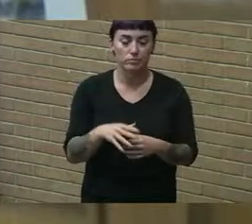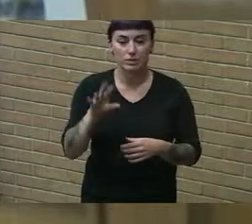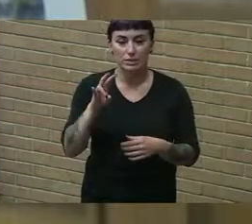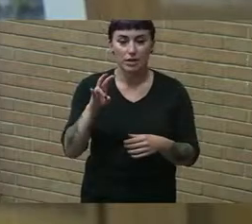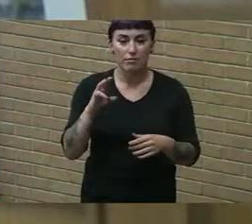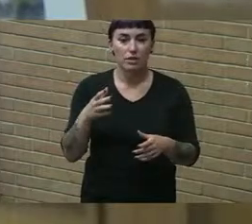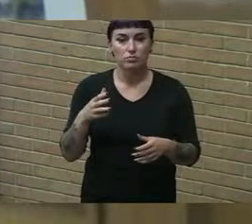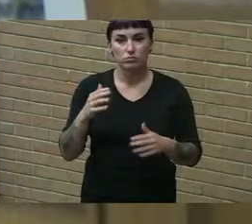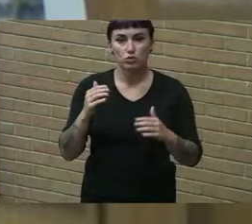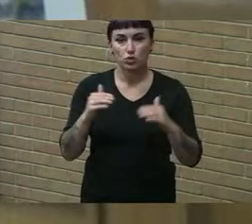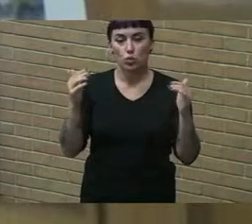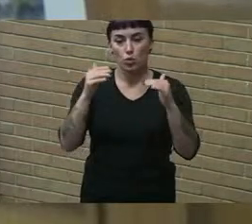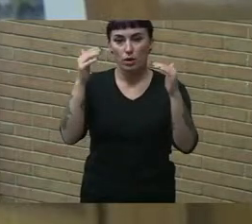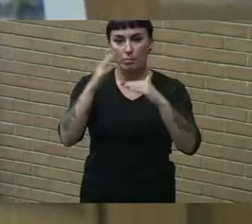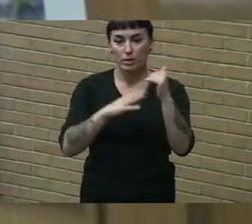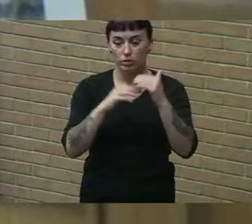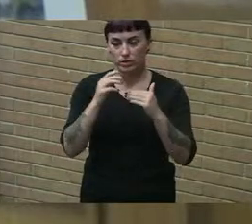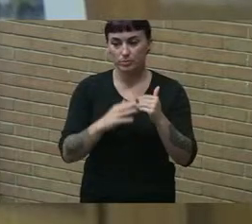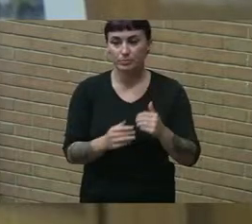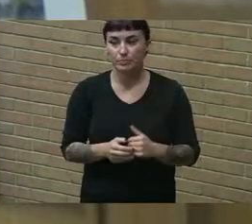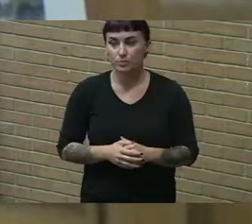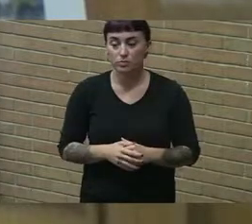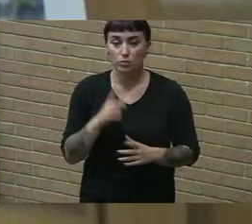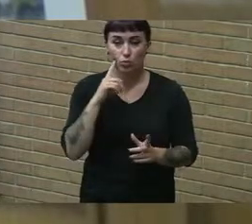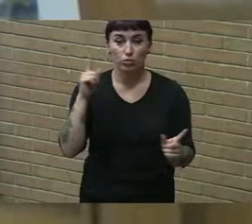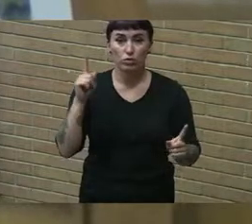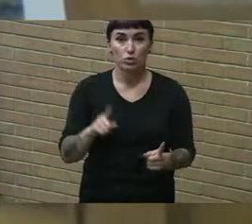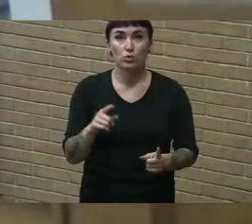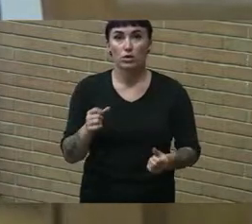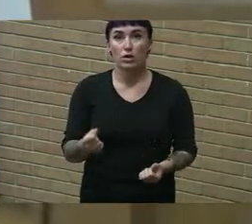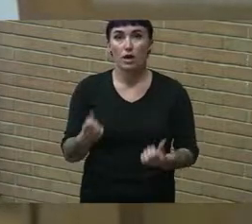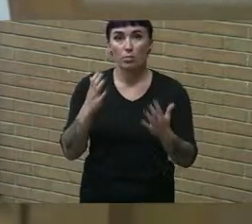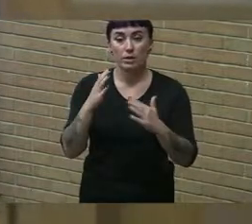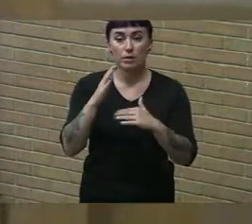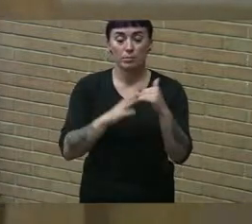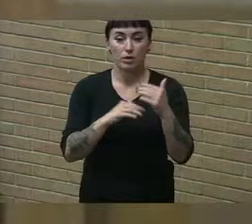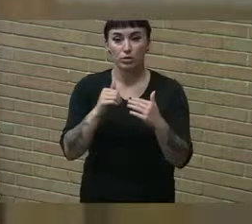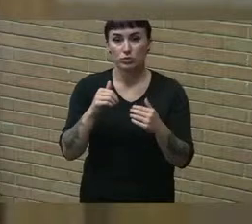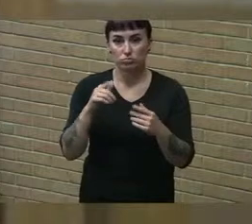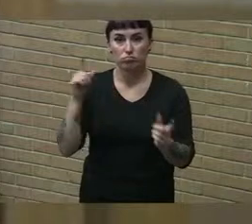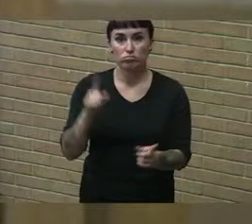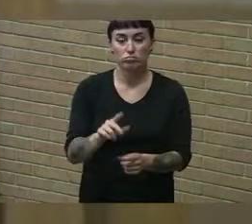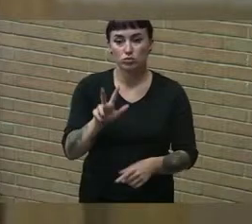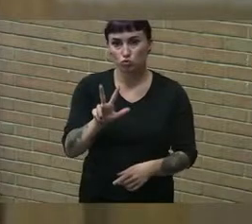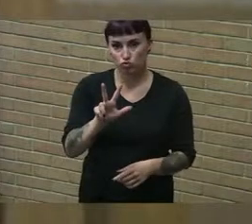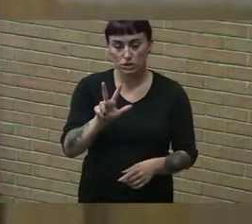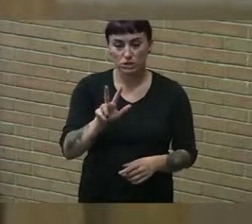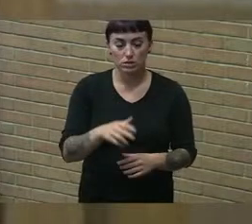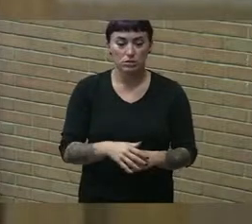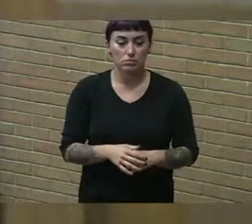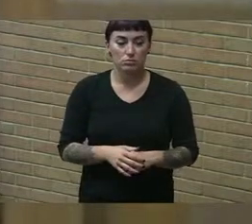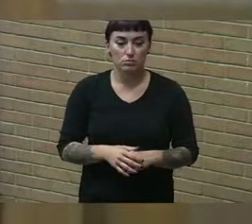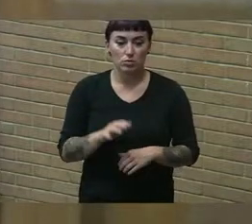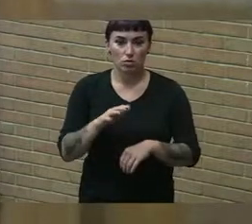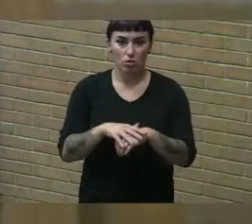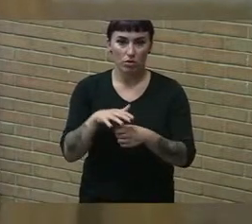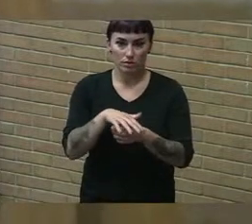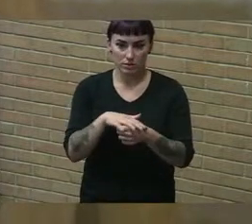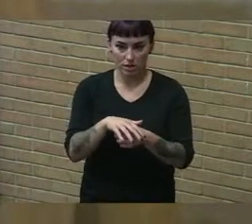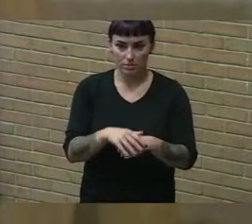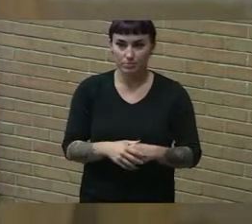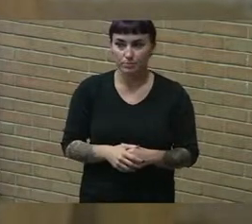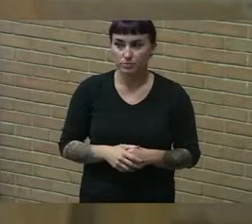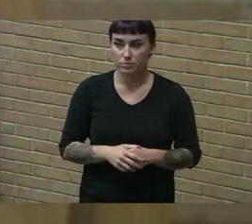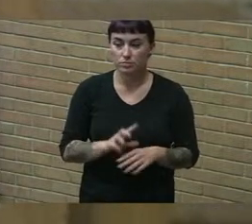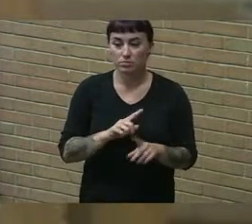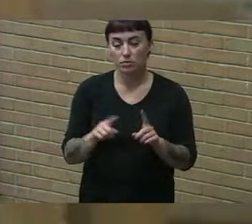building. We have reduced the number of buildings to 3 on the site, but